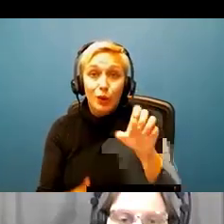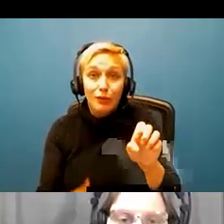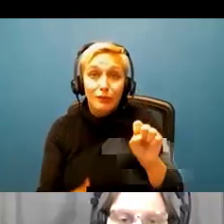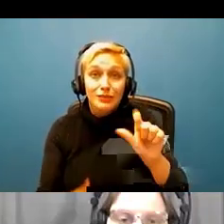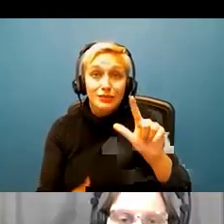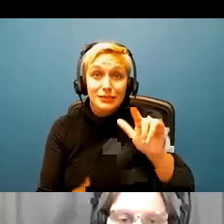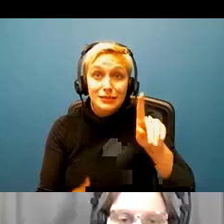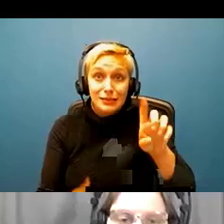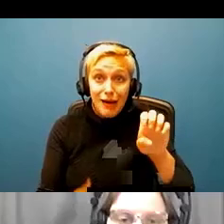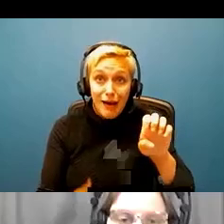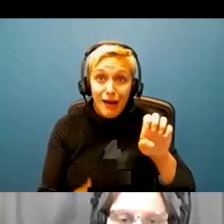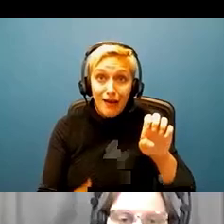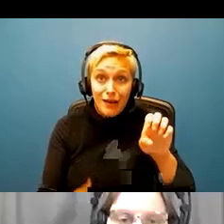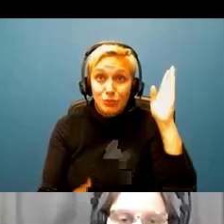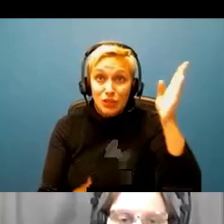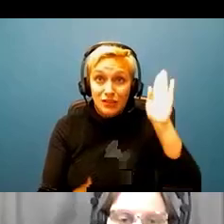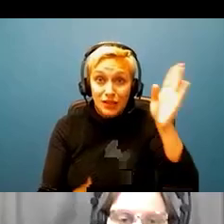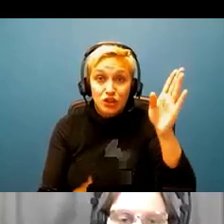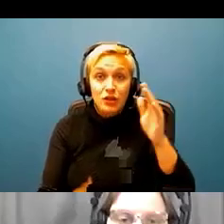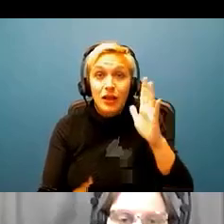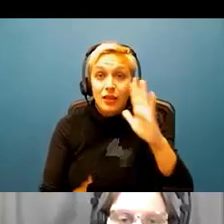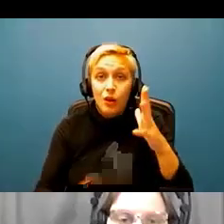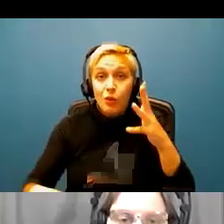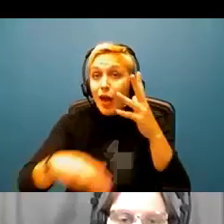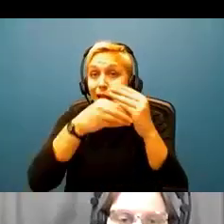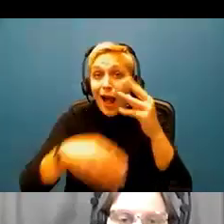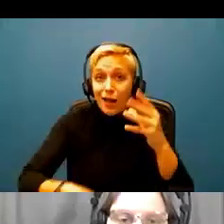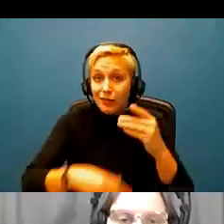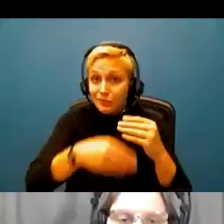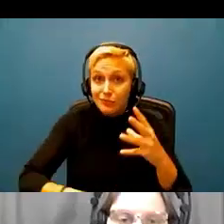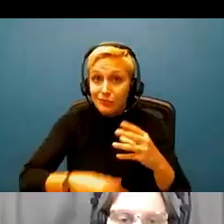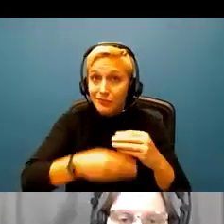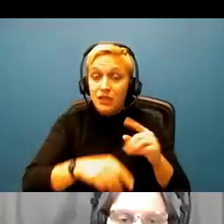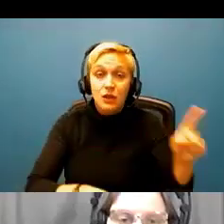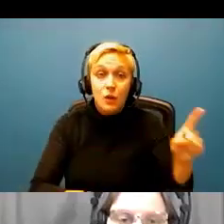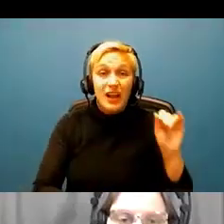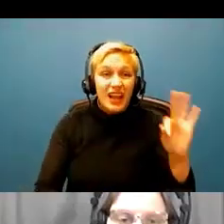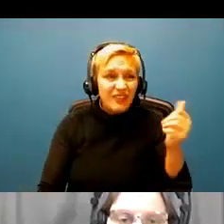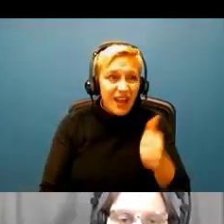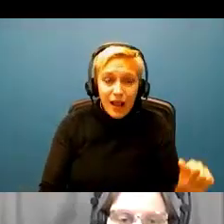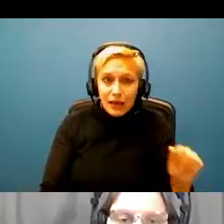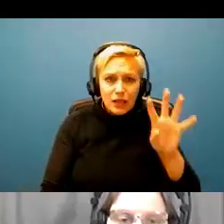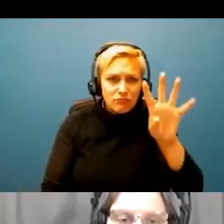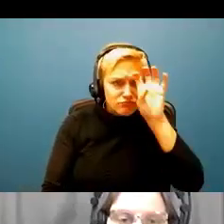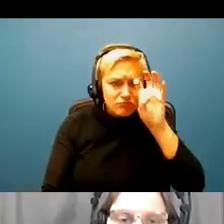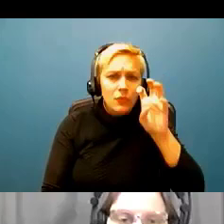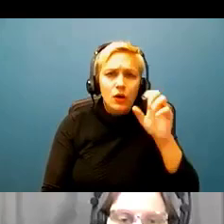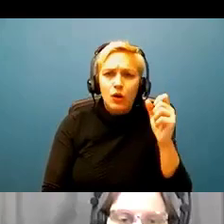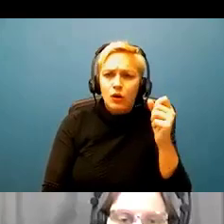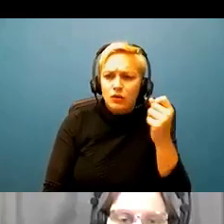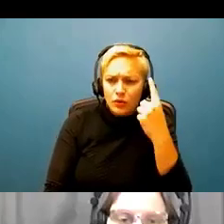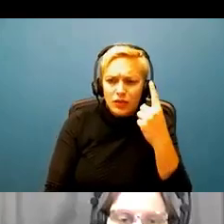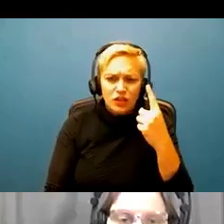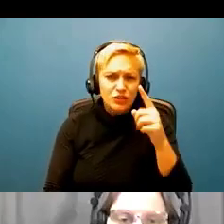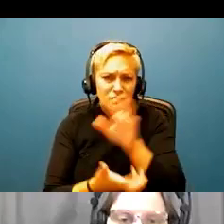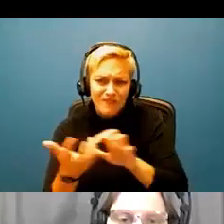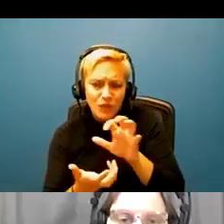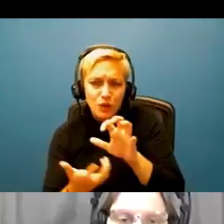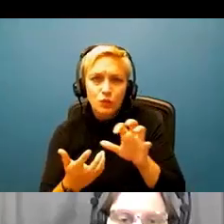those considerations when having just that stronger need for collaboration with parents. Thank